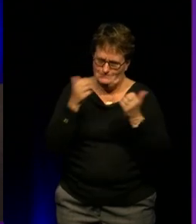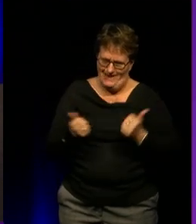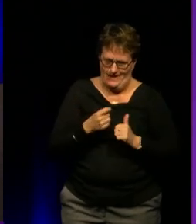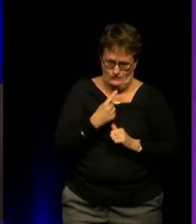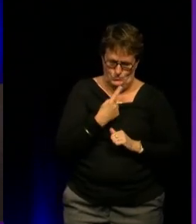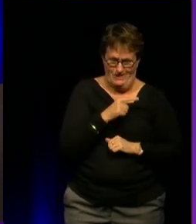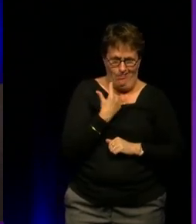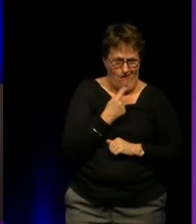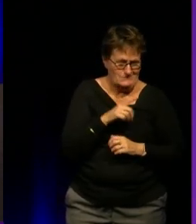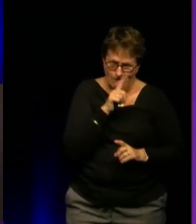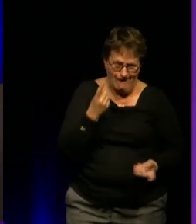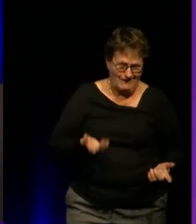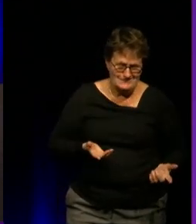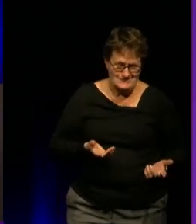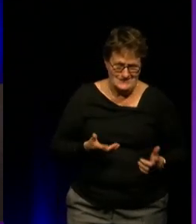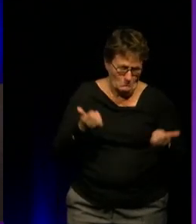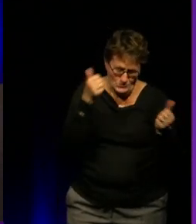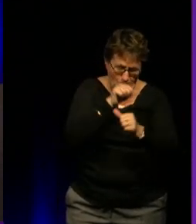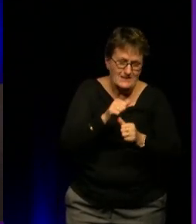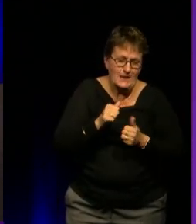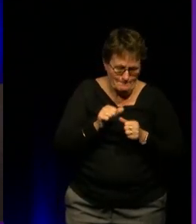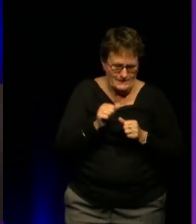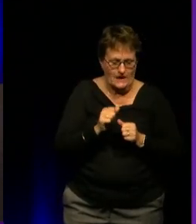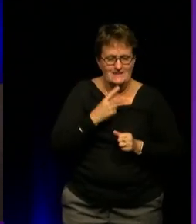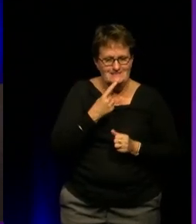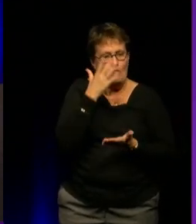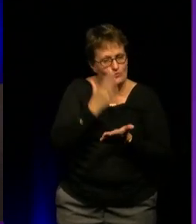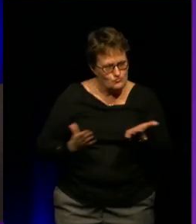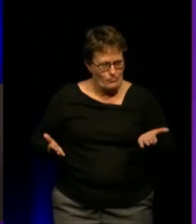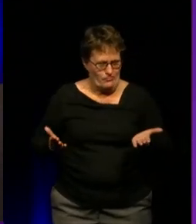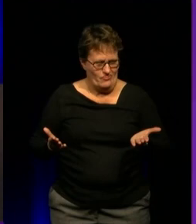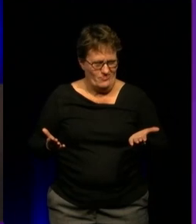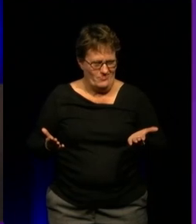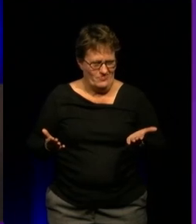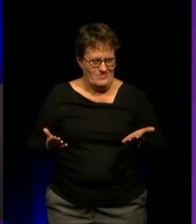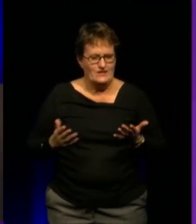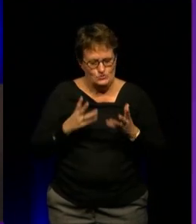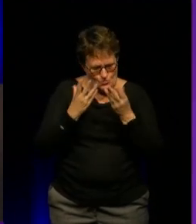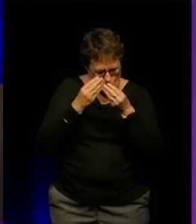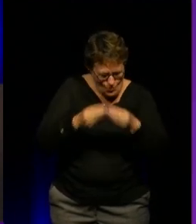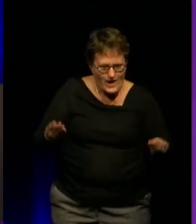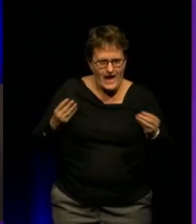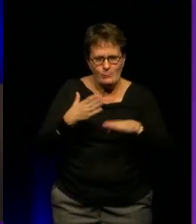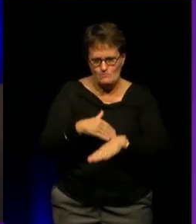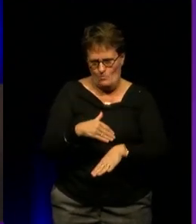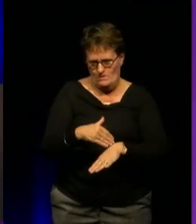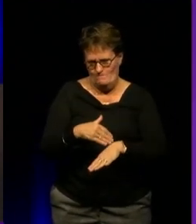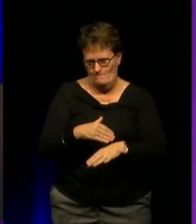lies, so it's better to just tell the truth and to just work that through and to confront our problems. And